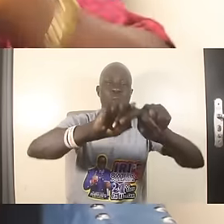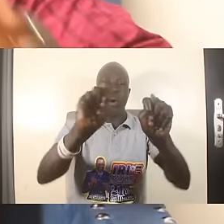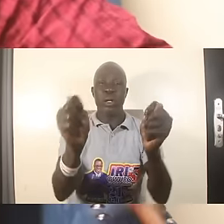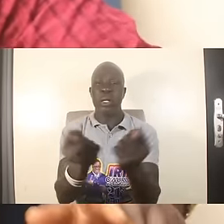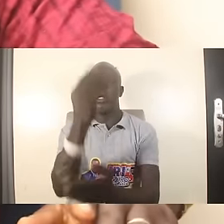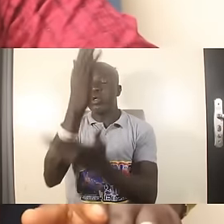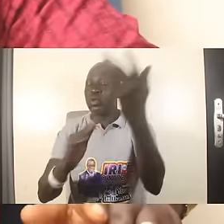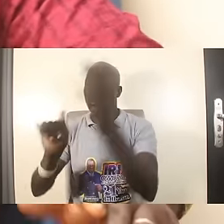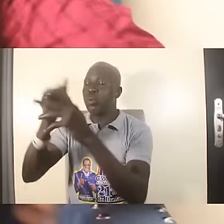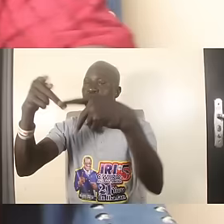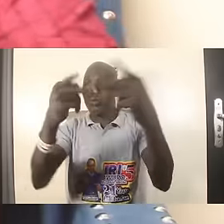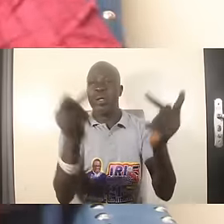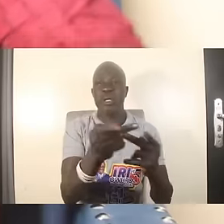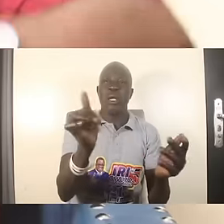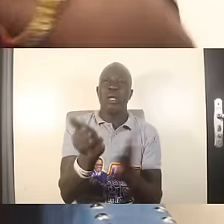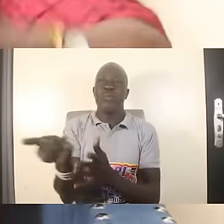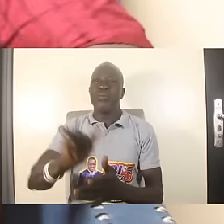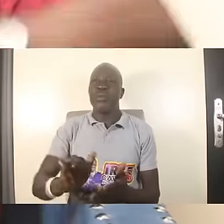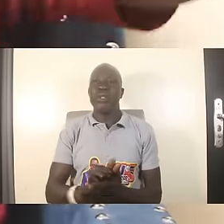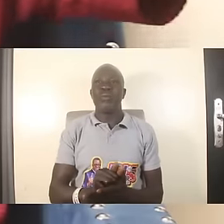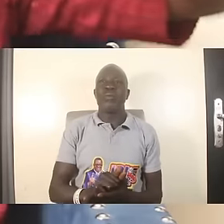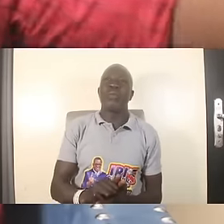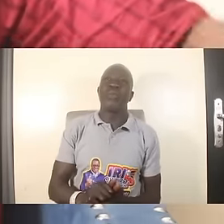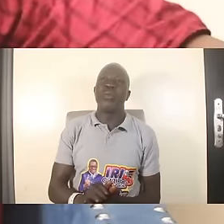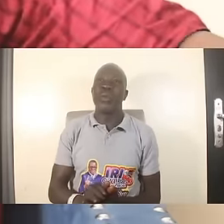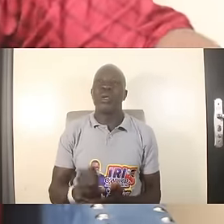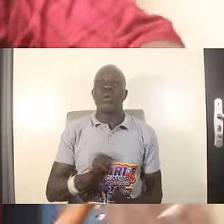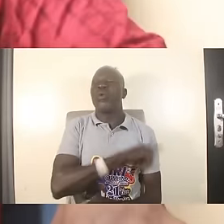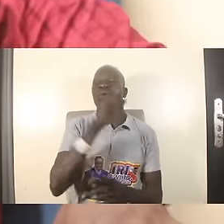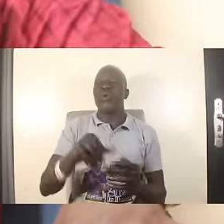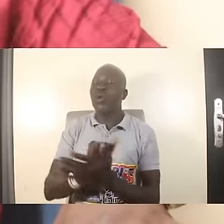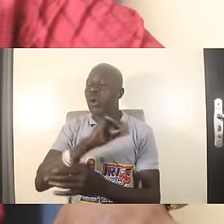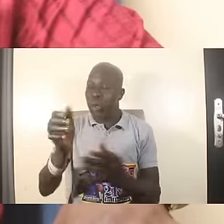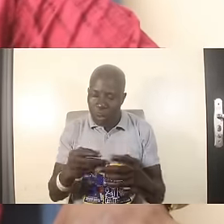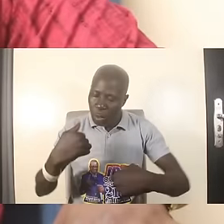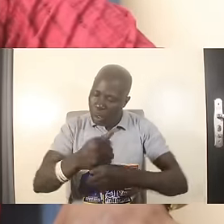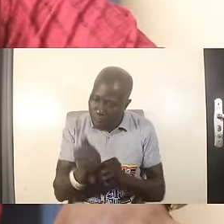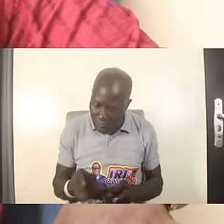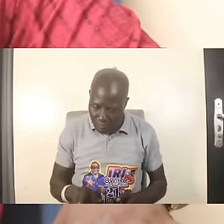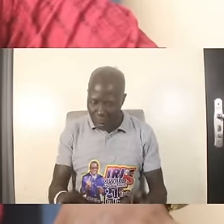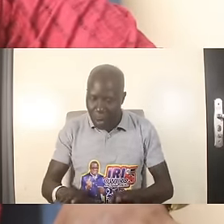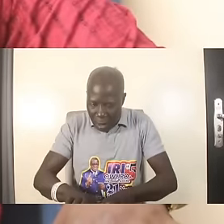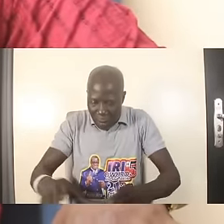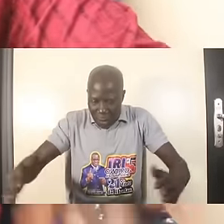constructing rehabilitating it. There's a place. Extension. You know when they are constructing the roads, they will do